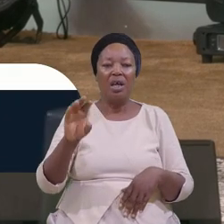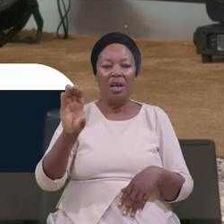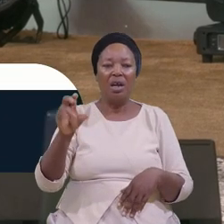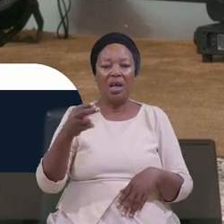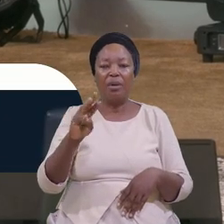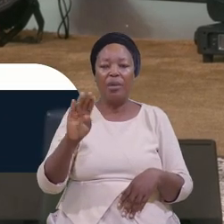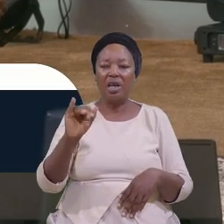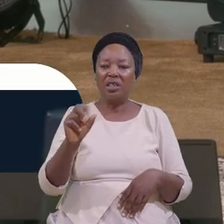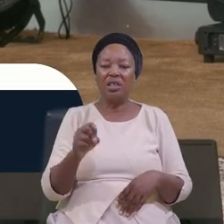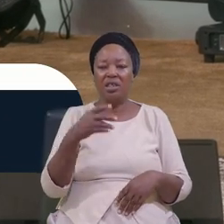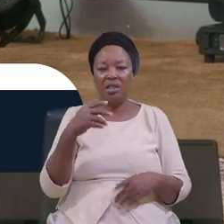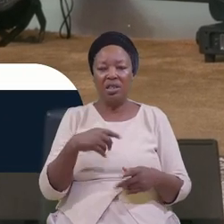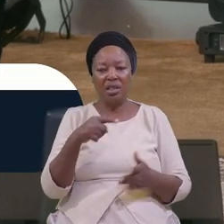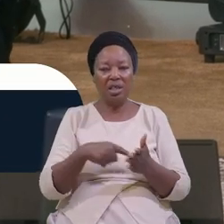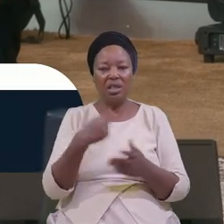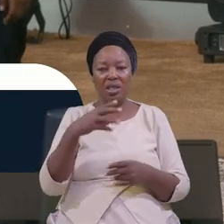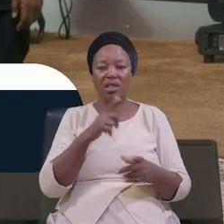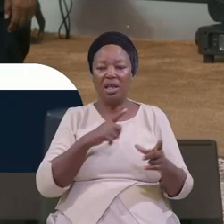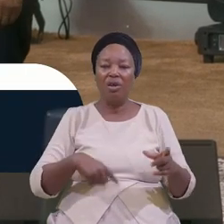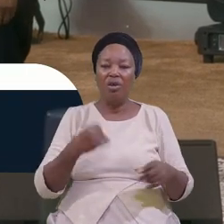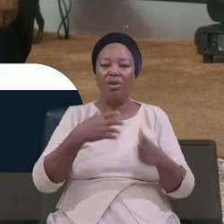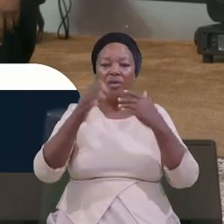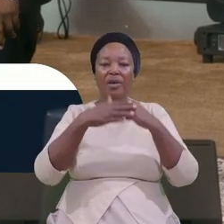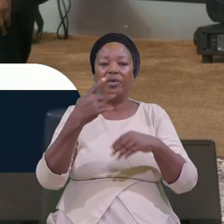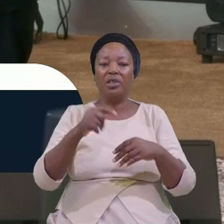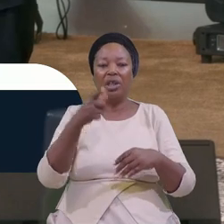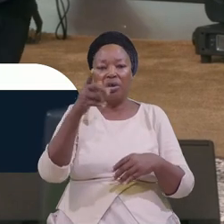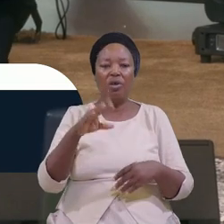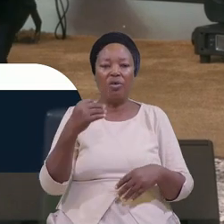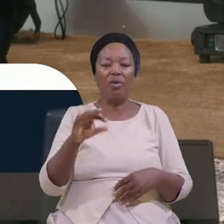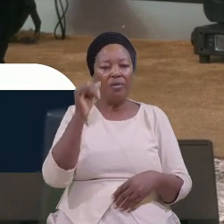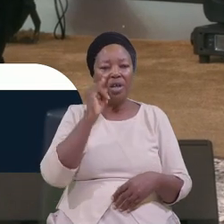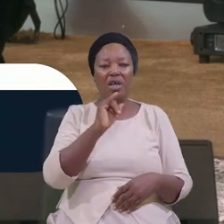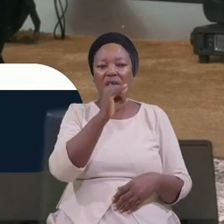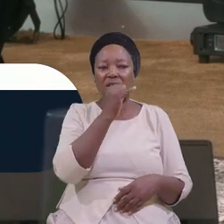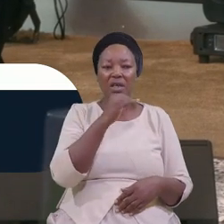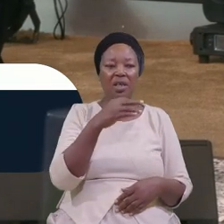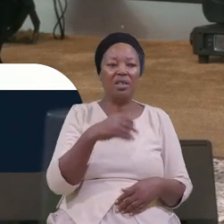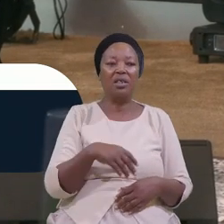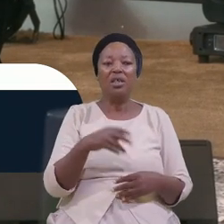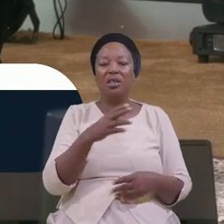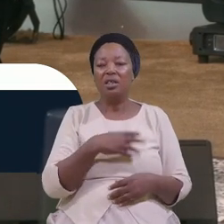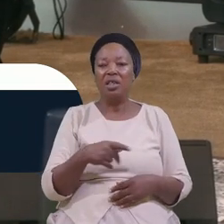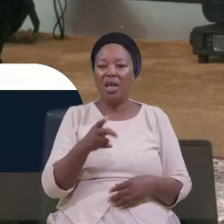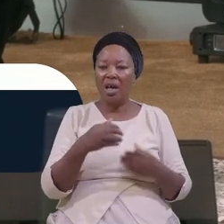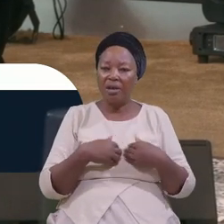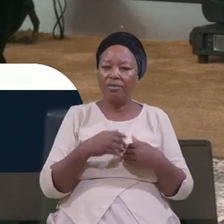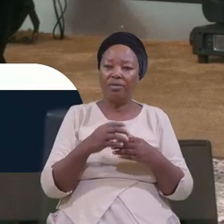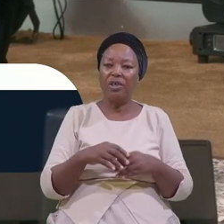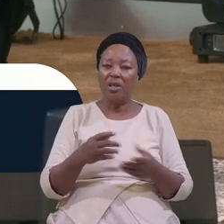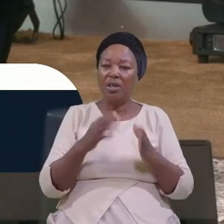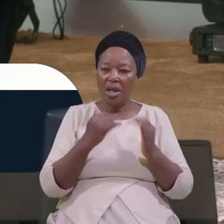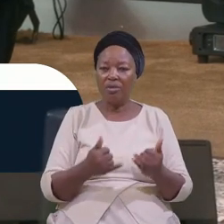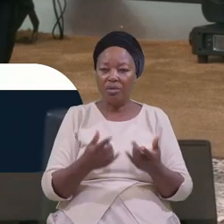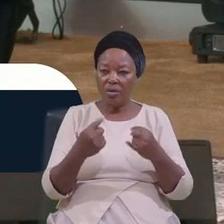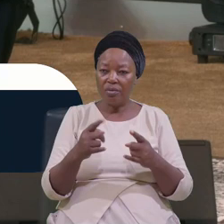says the Lord of hosts, the God of Israel. The God of Israel. They have come to the God of Israel to come